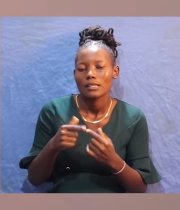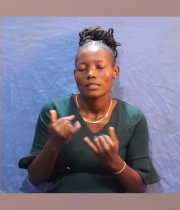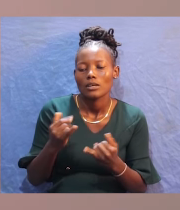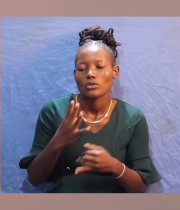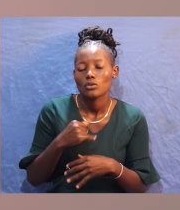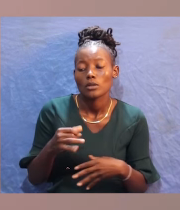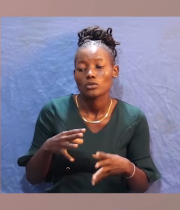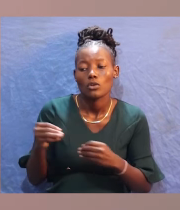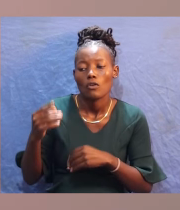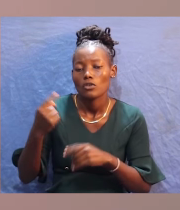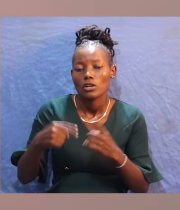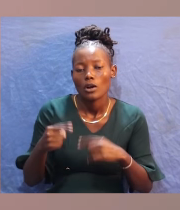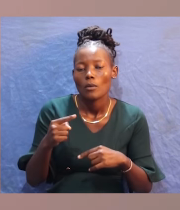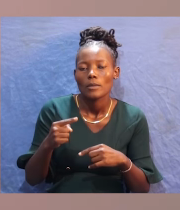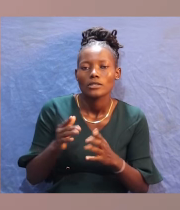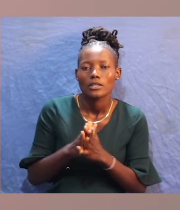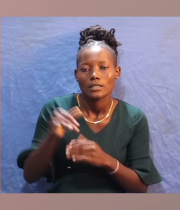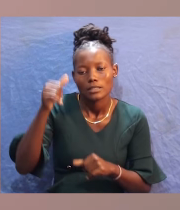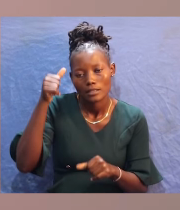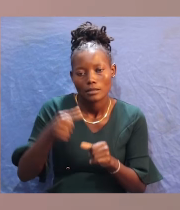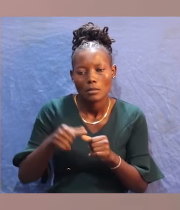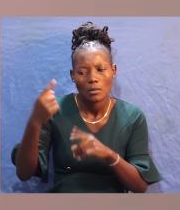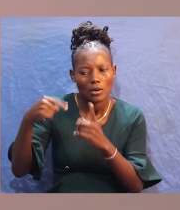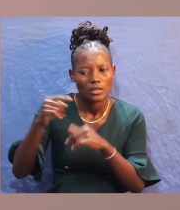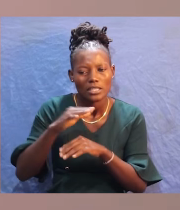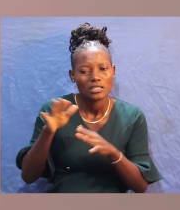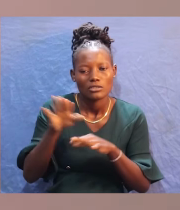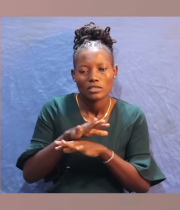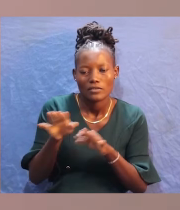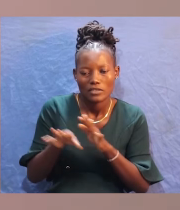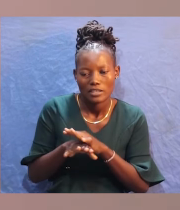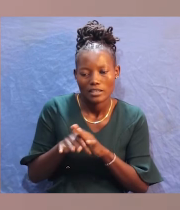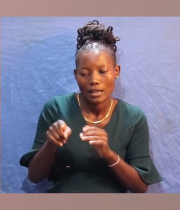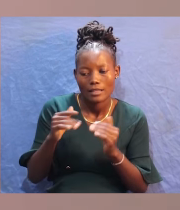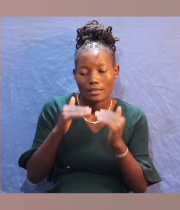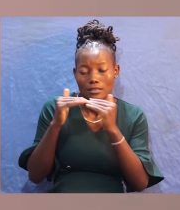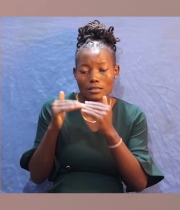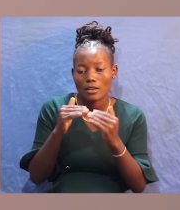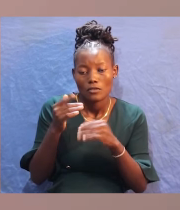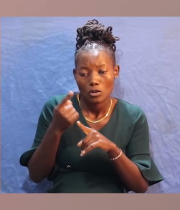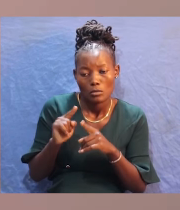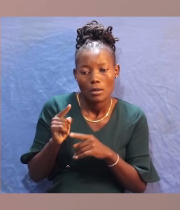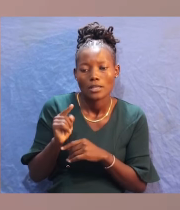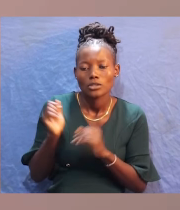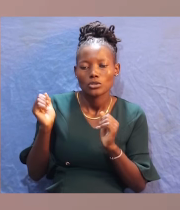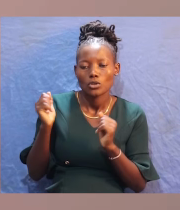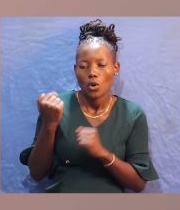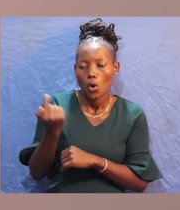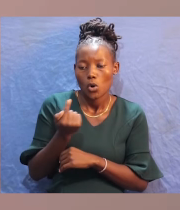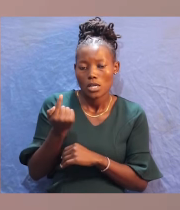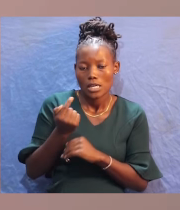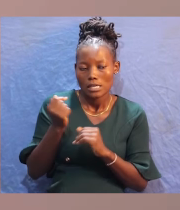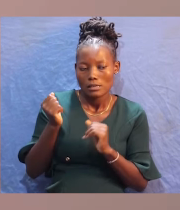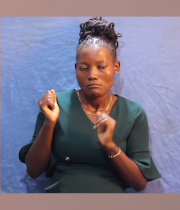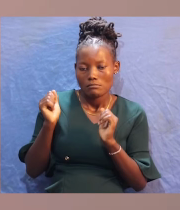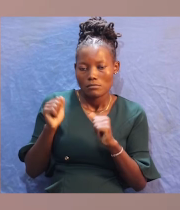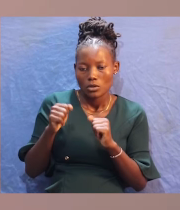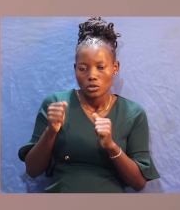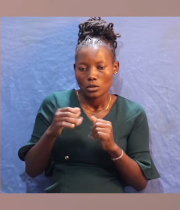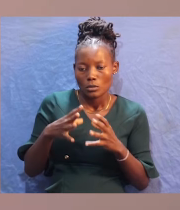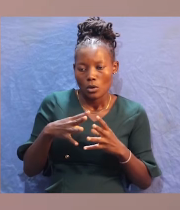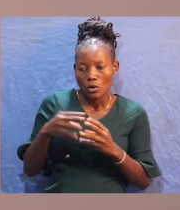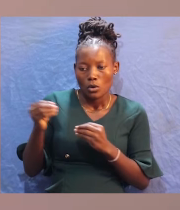tournament probably. And of course, remember, winning is not everything at this stage, but you are only able to carry 15